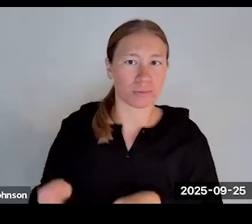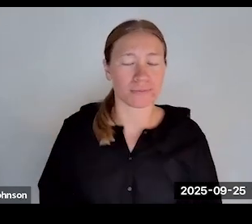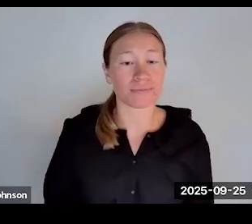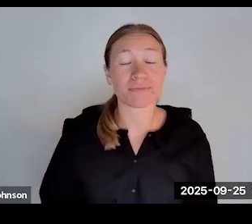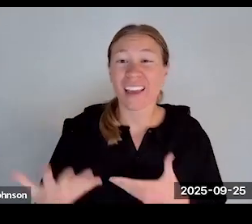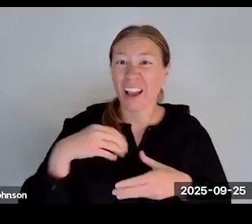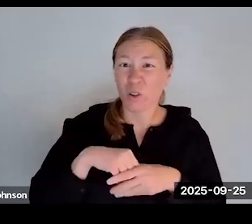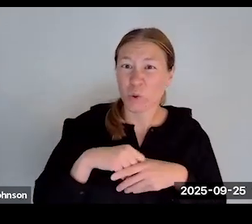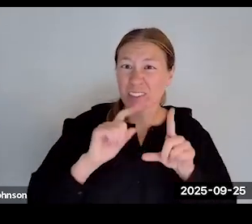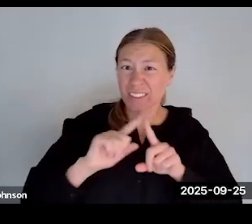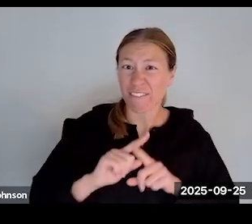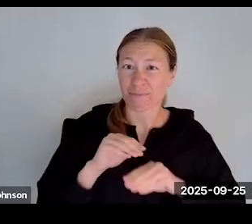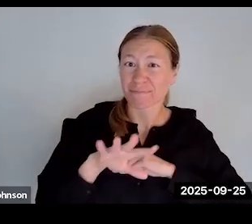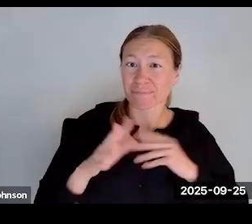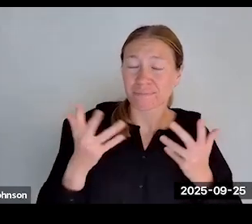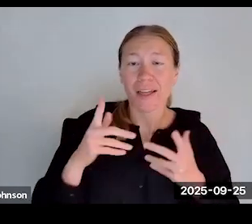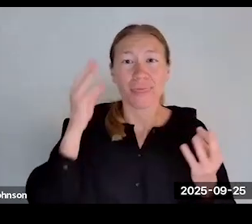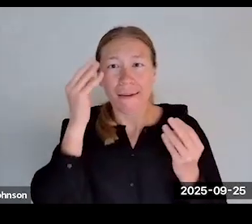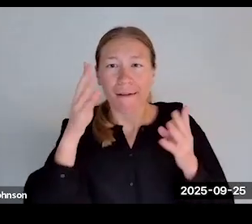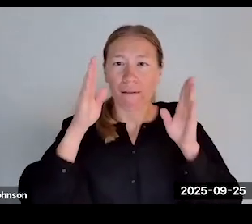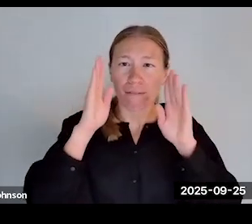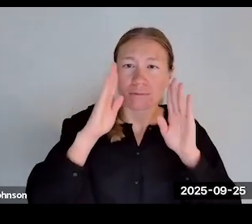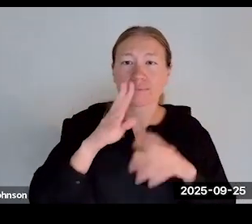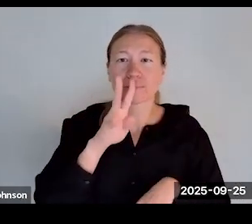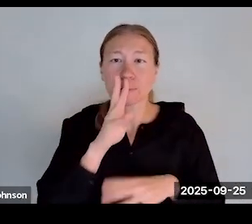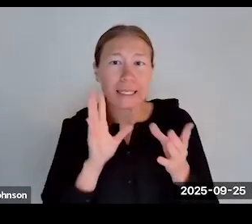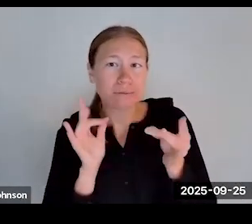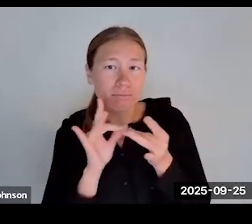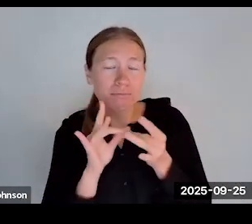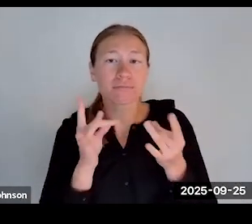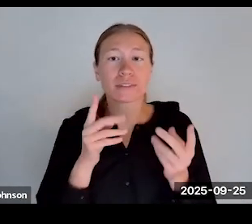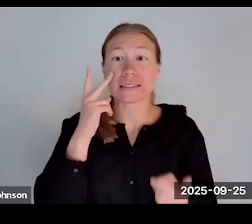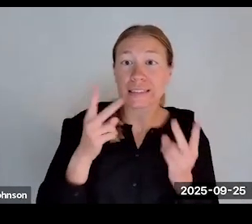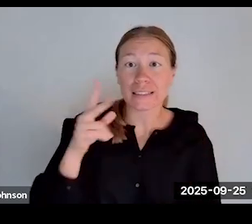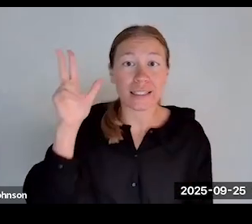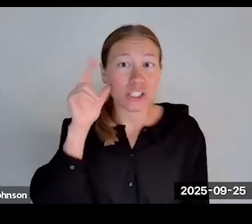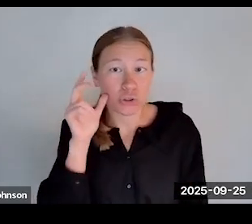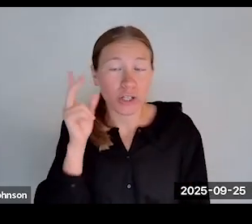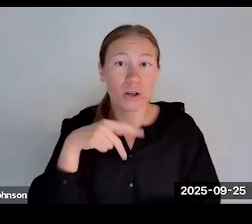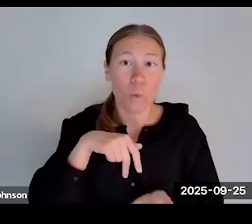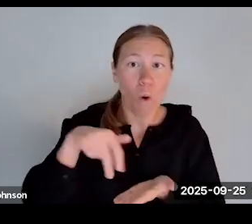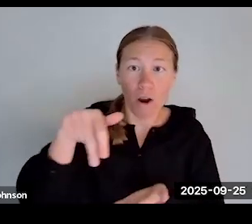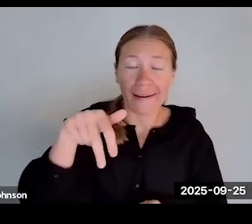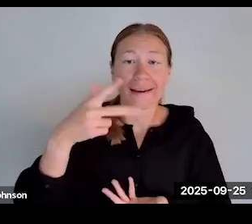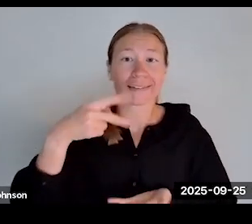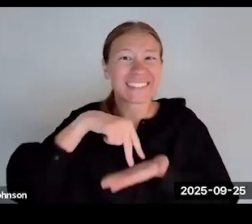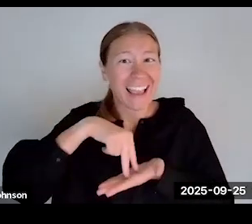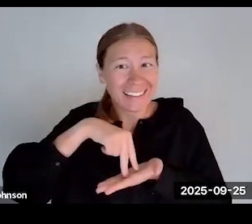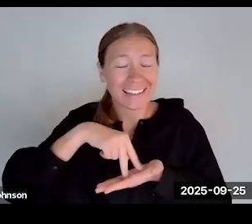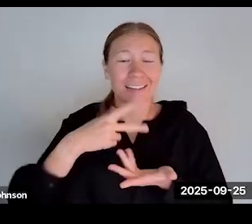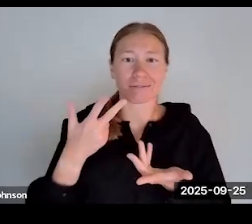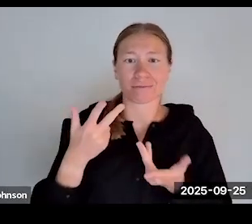include thinking, concentrating, speaking, seeing, hearing, walking, standing. The list goes